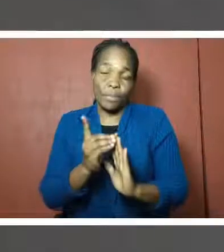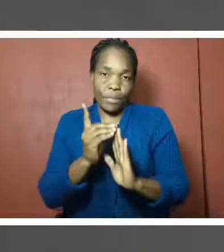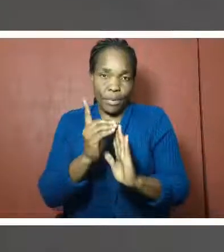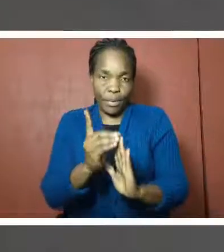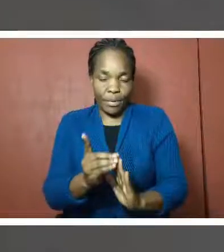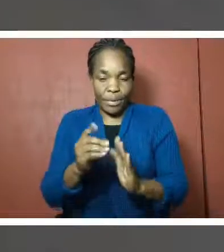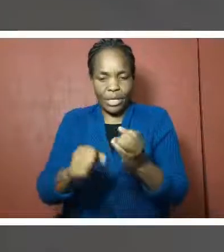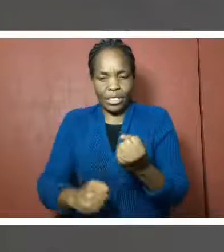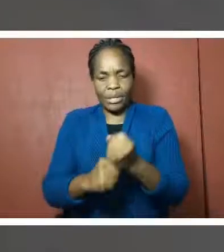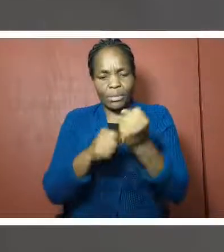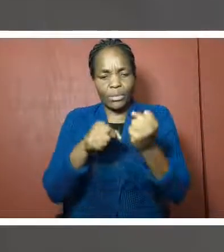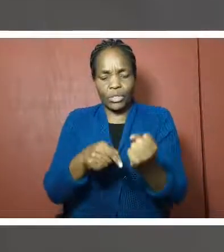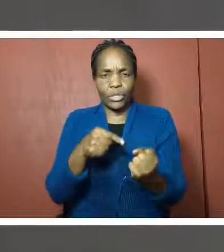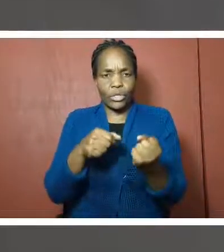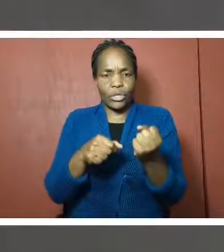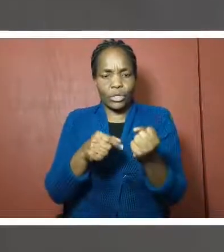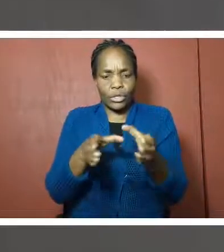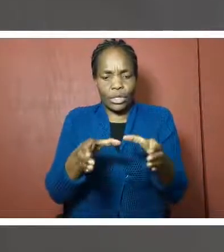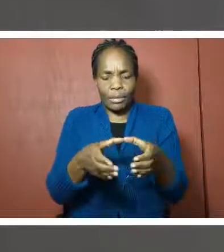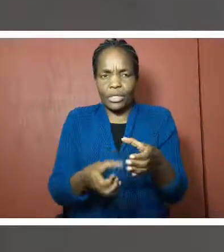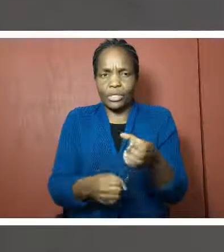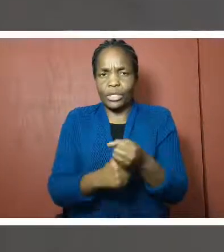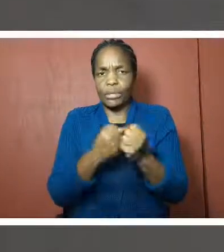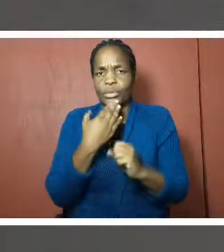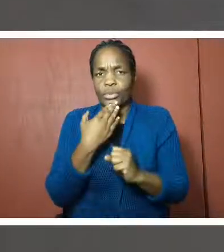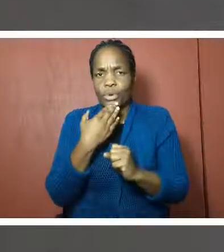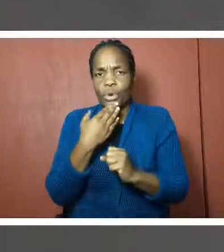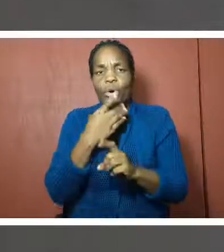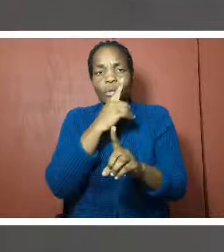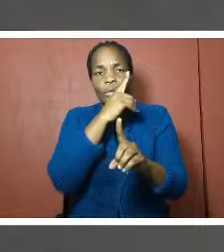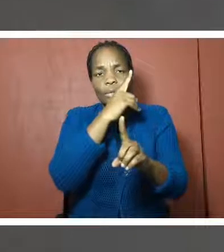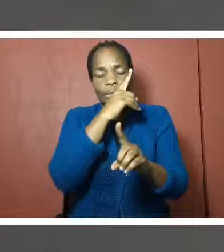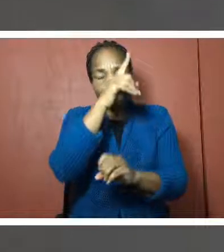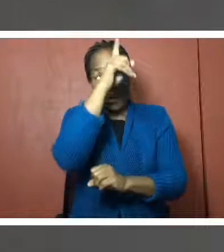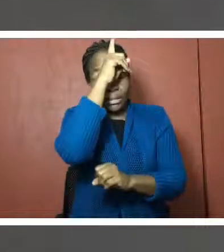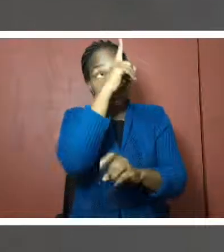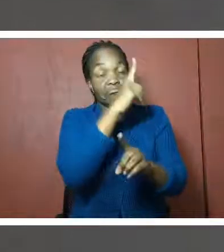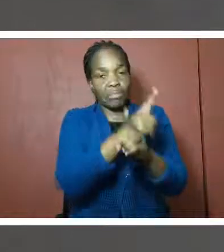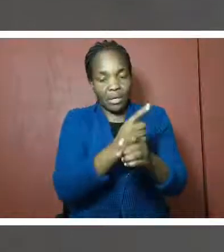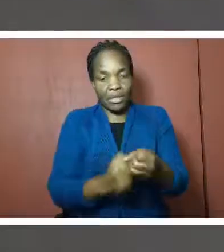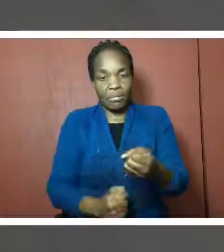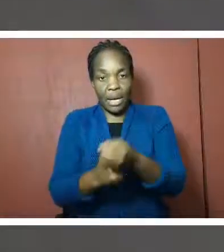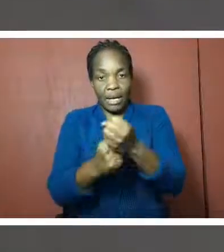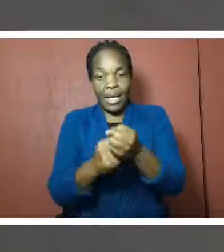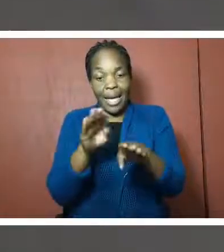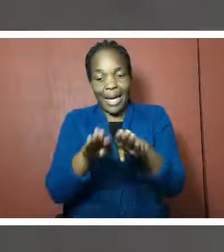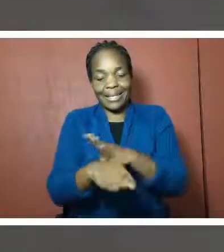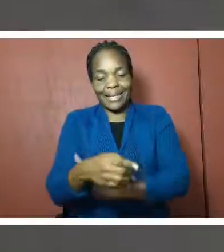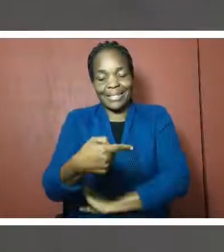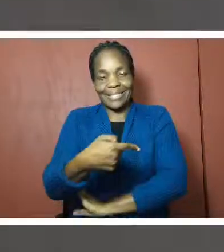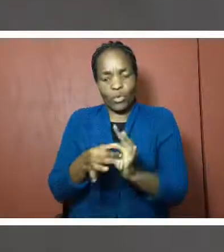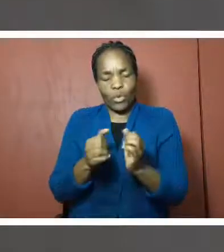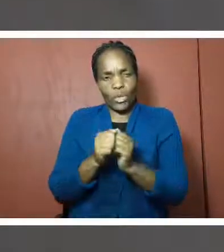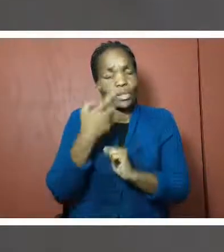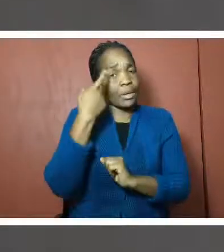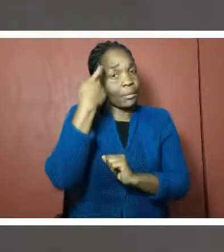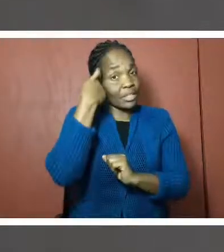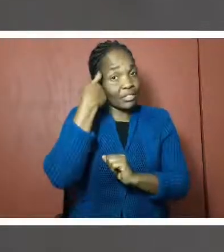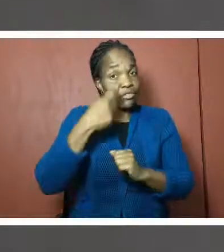it's funded by the German government, and it's implemented by the GIZ